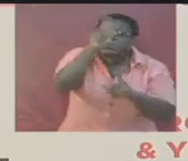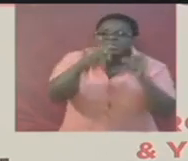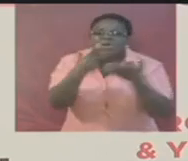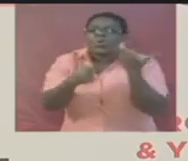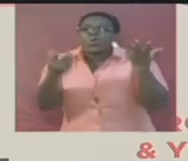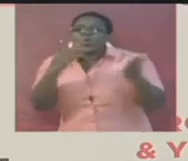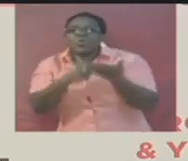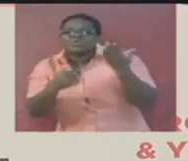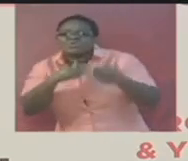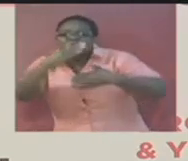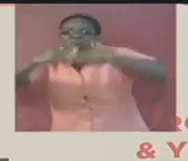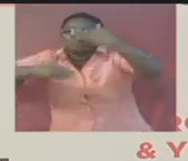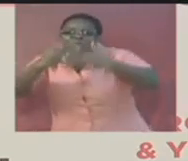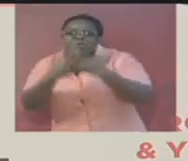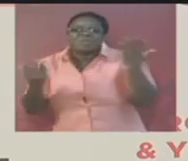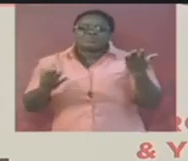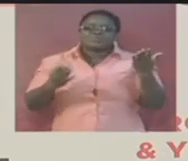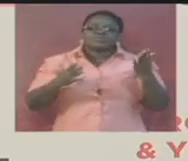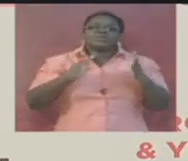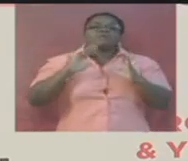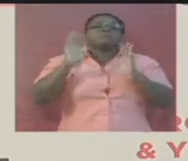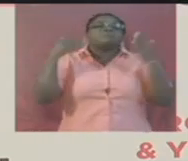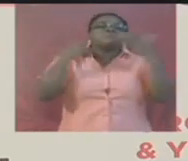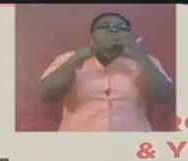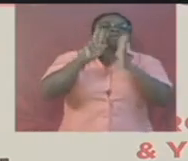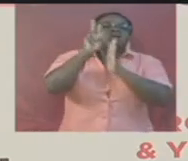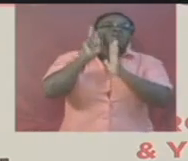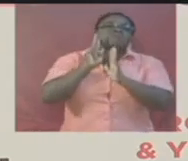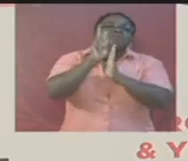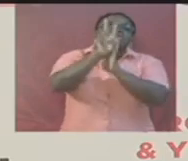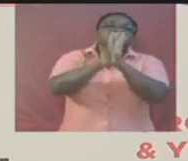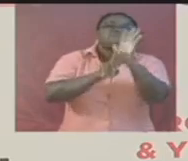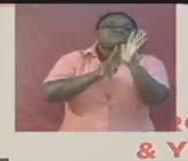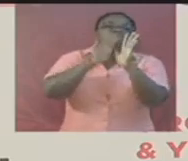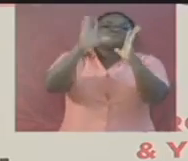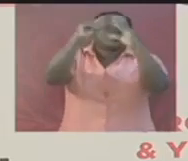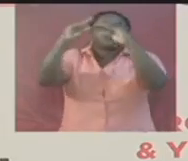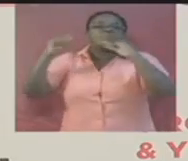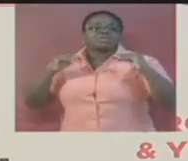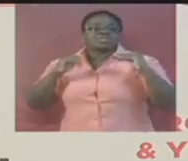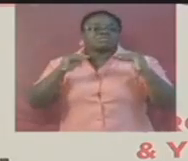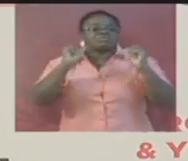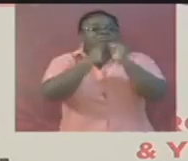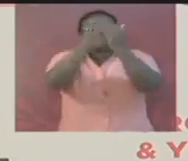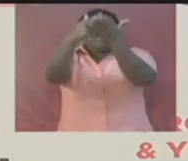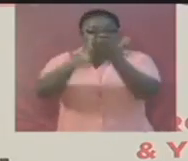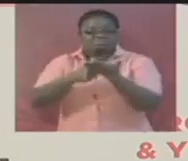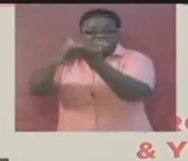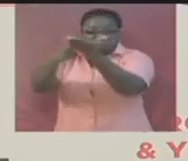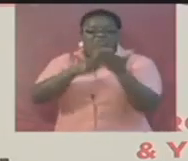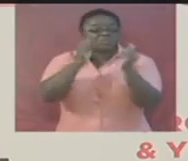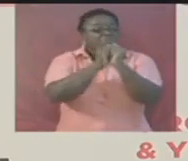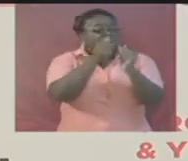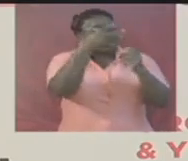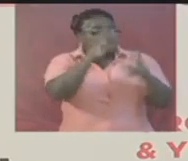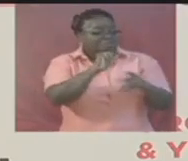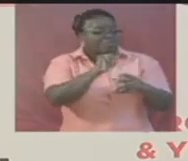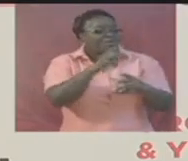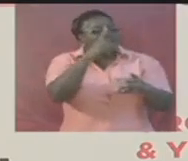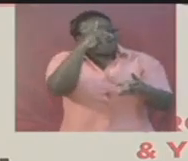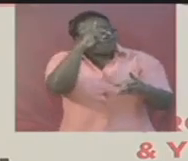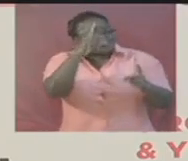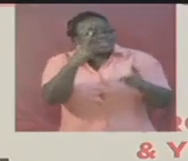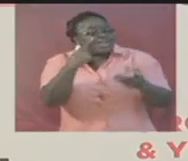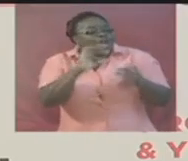having a video conference with them in the near future to see what happened in Israel and to see if we can mimic some of their logistical strategies.